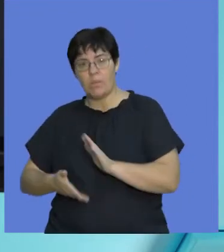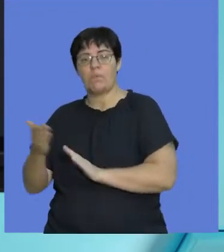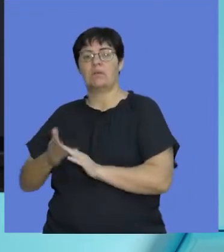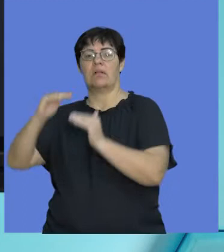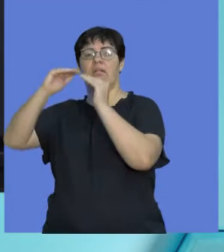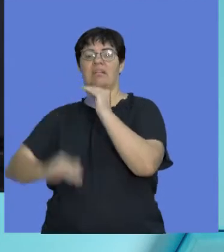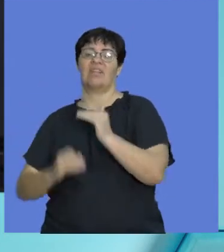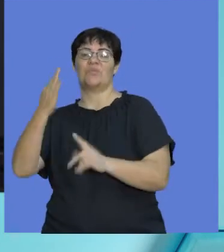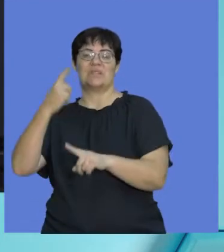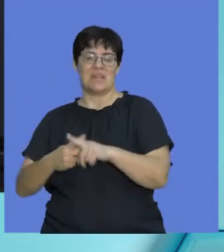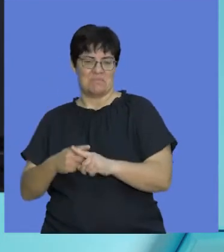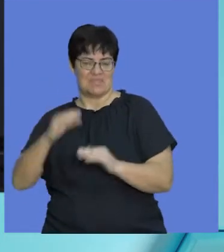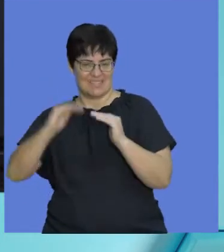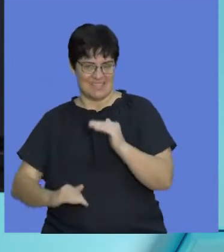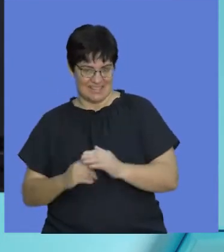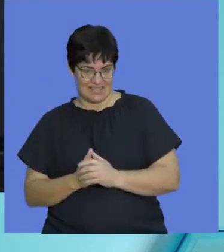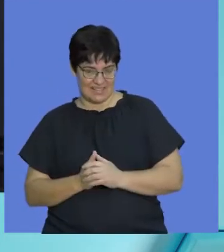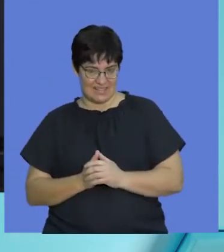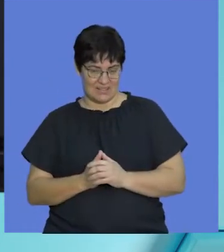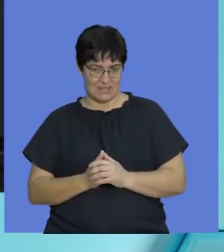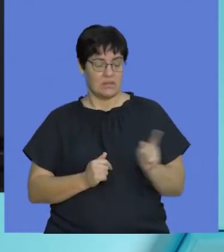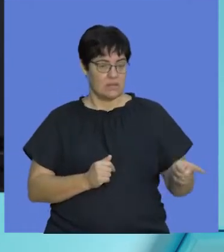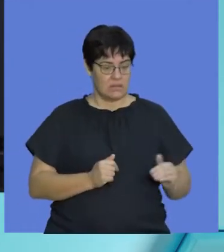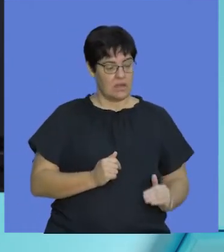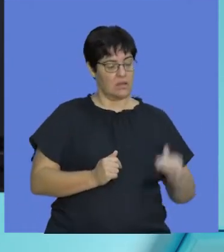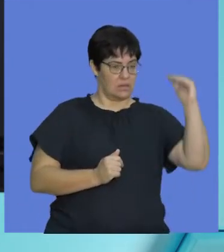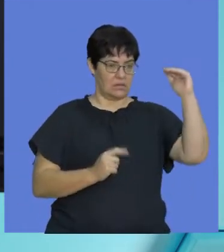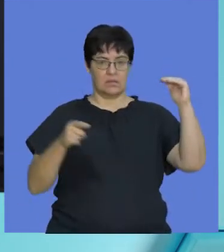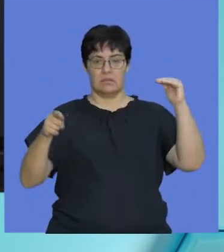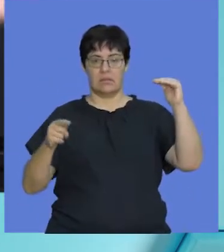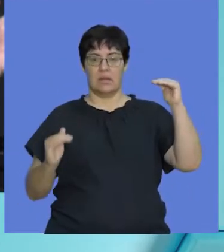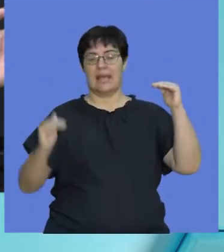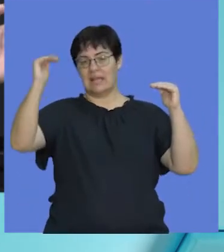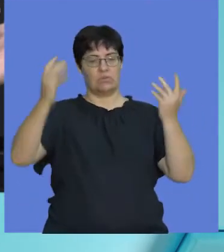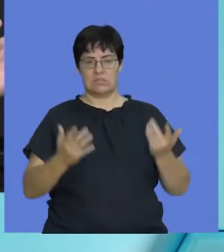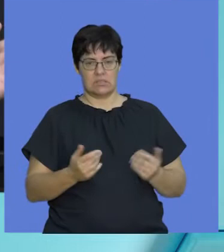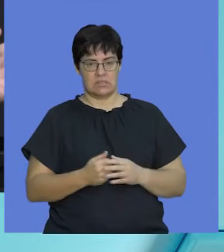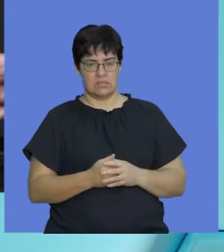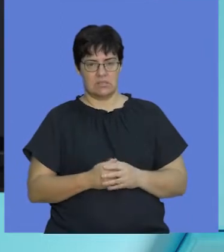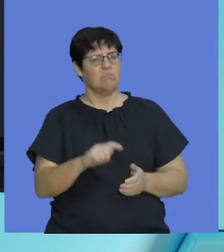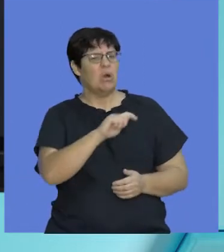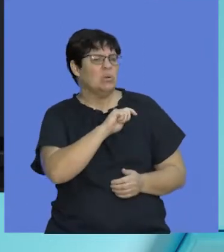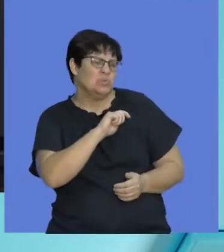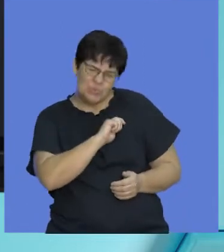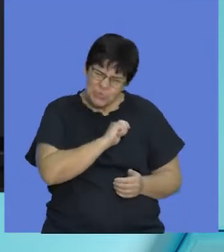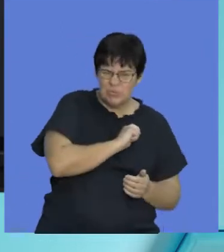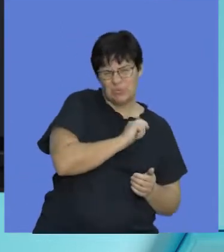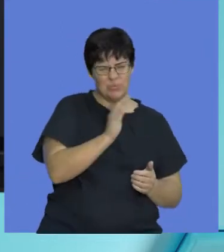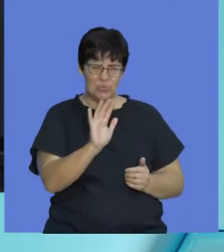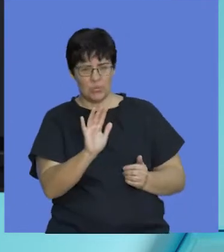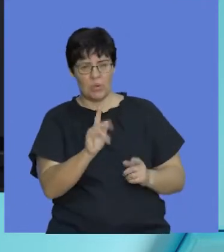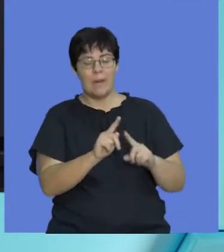smaller. Be careful here that you don't go, if mass increases, momentum increases. That's